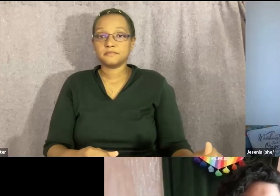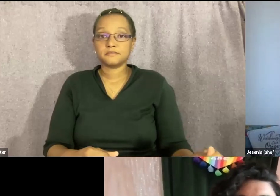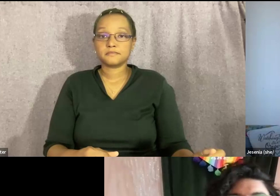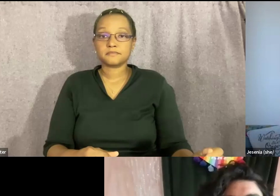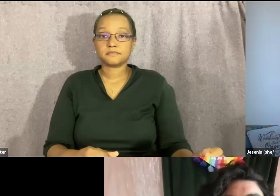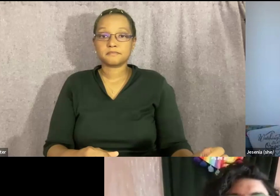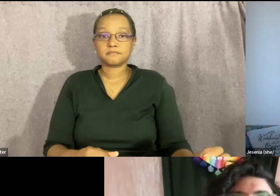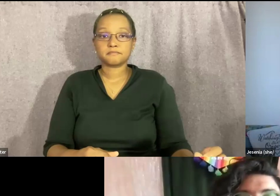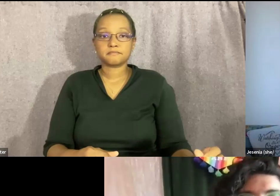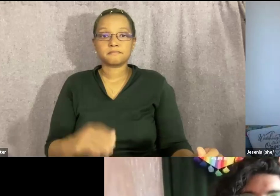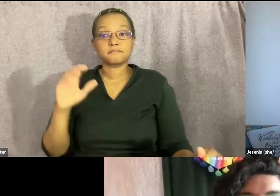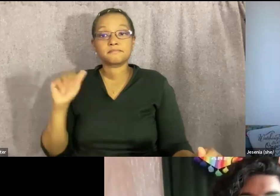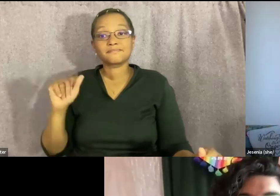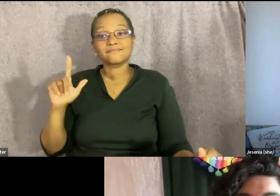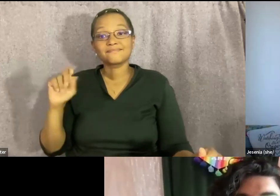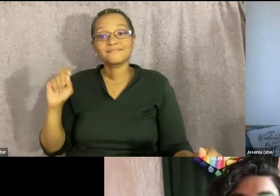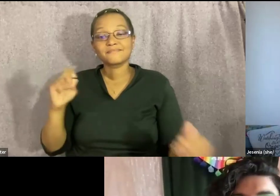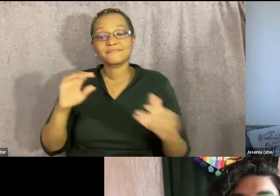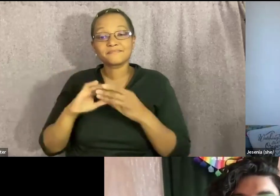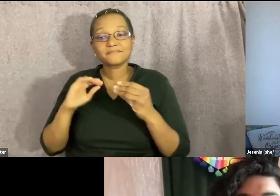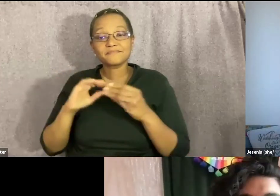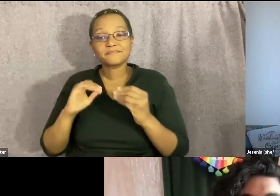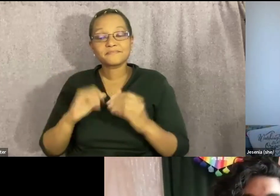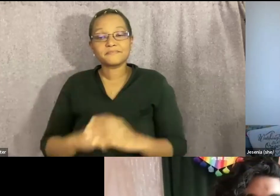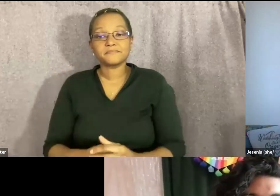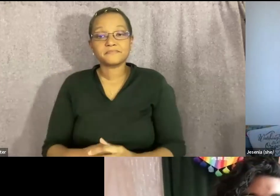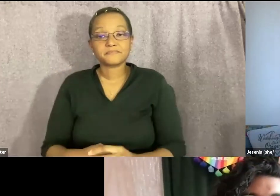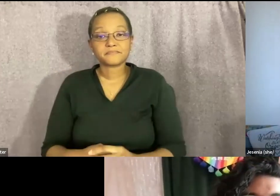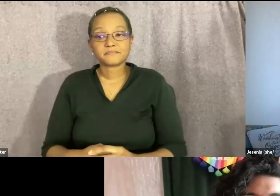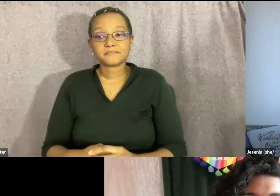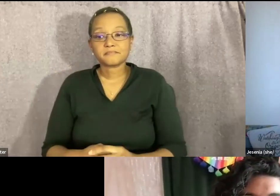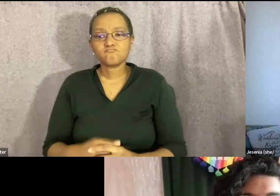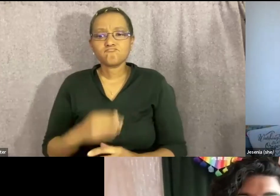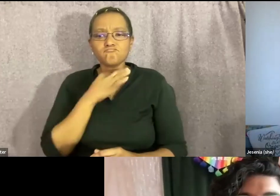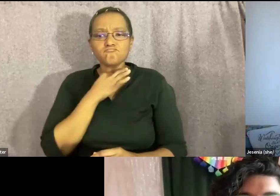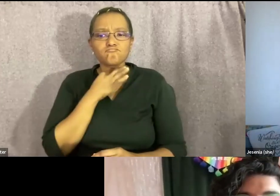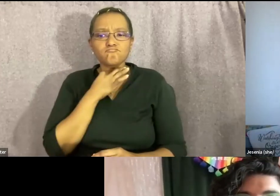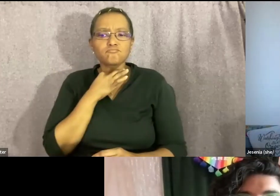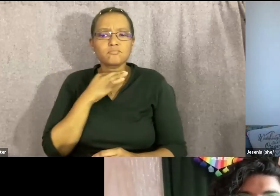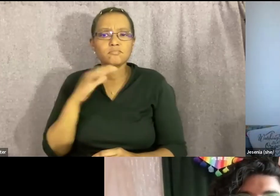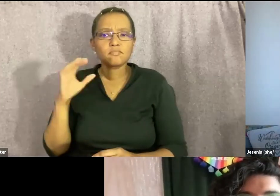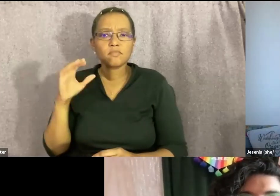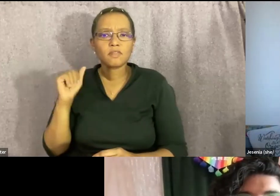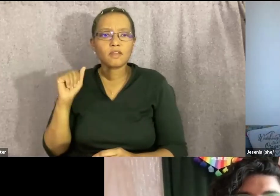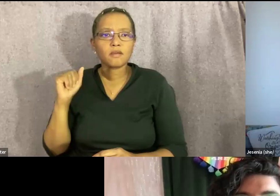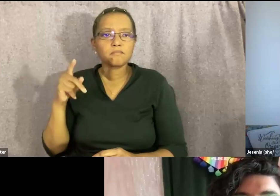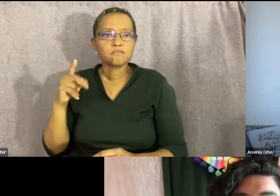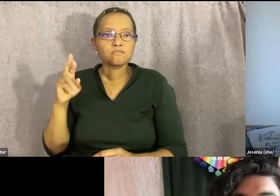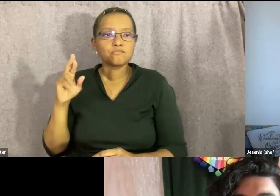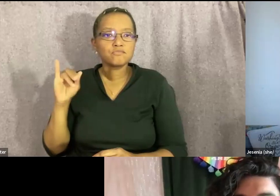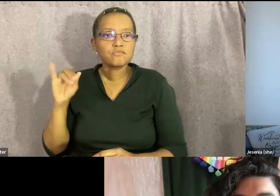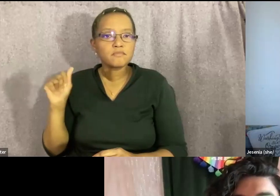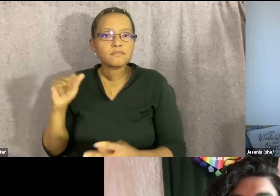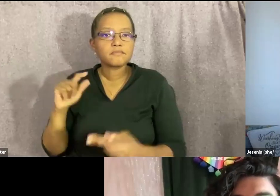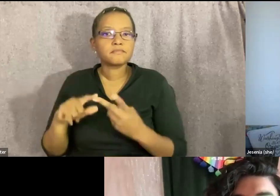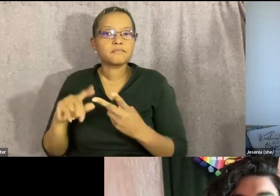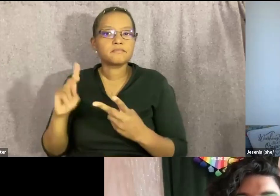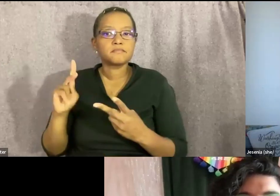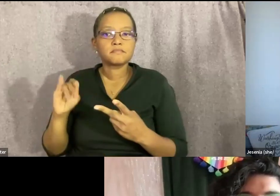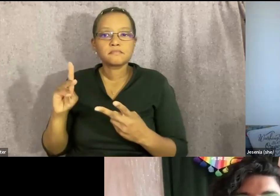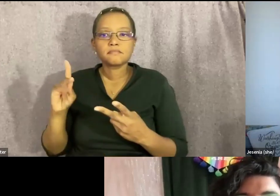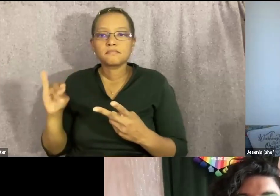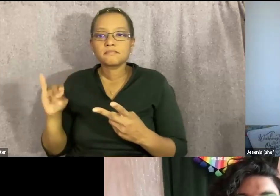allyship reminds me. I always use that GIF of Kris Jenner being like that, you're doing amazing, sweetie. You know, it's like those